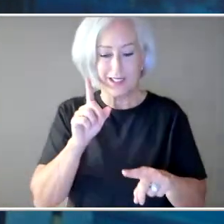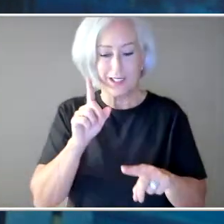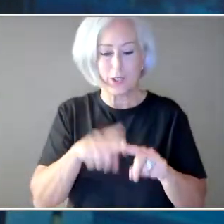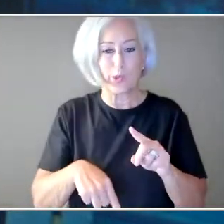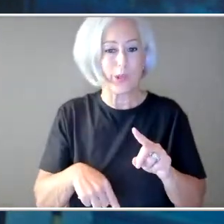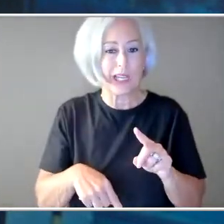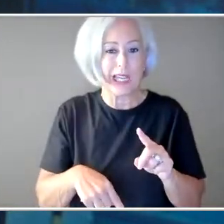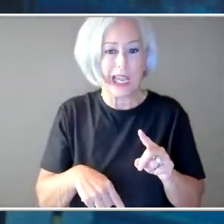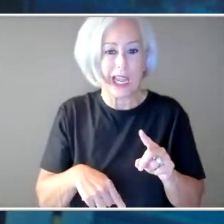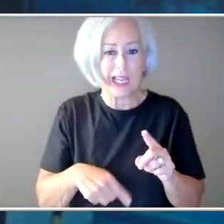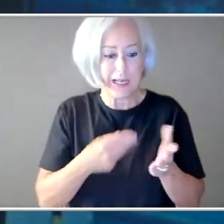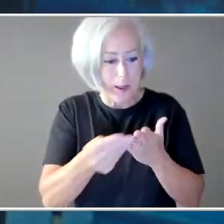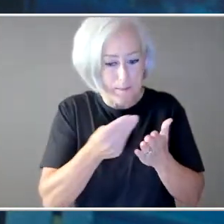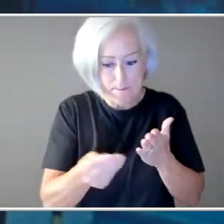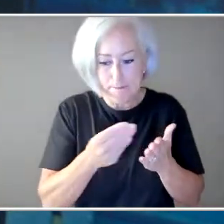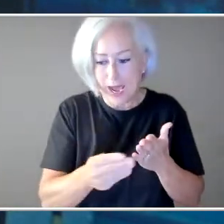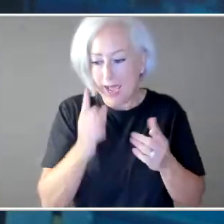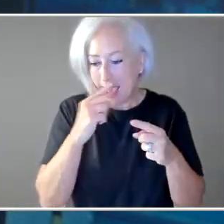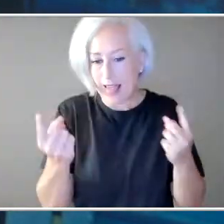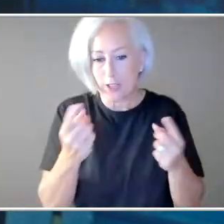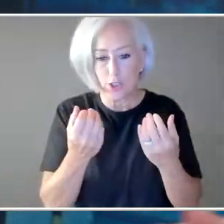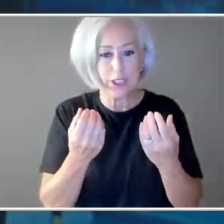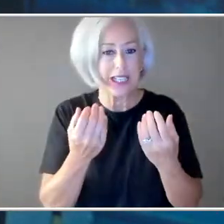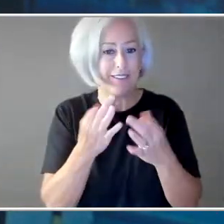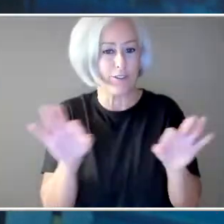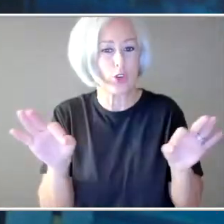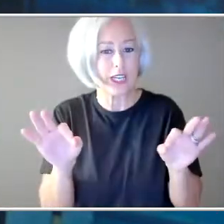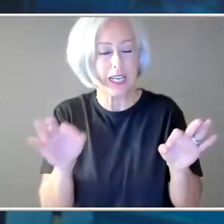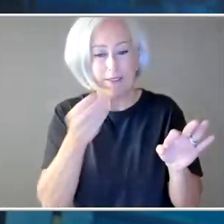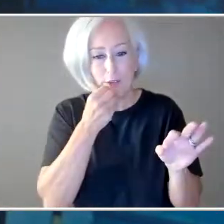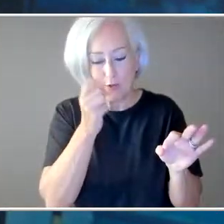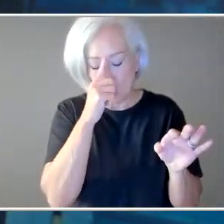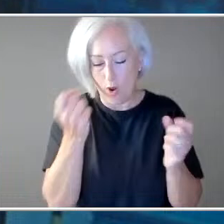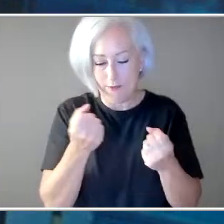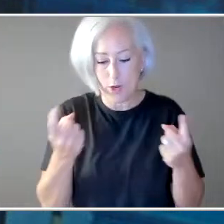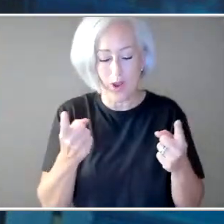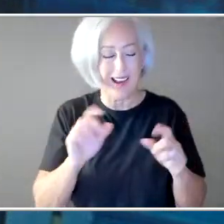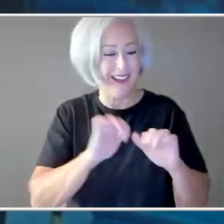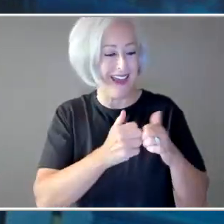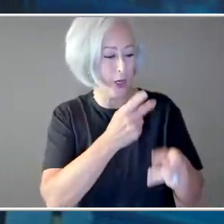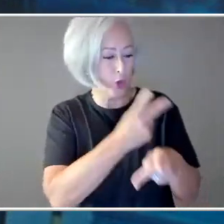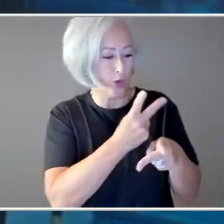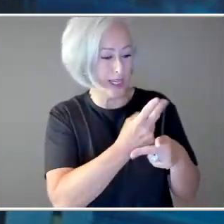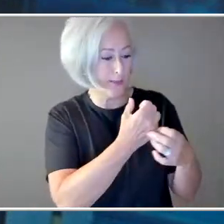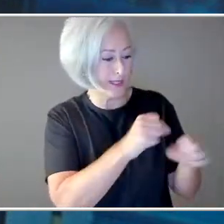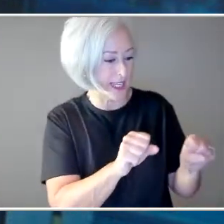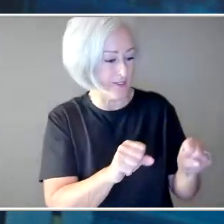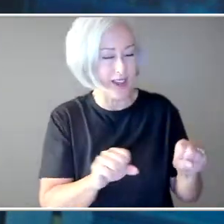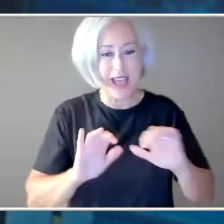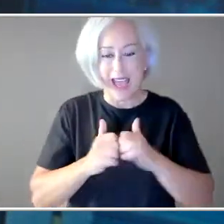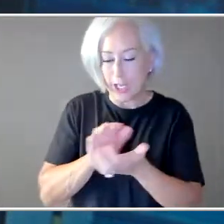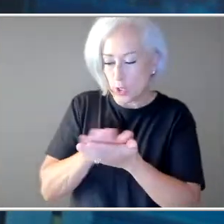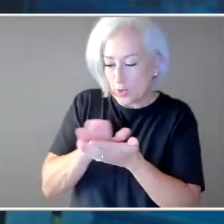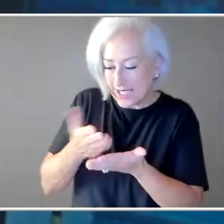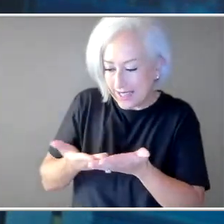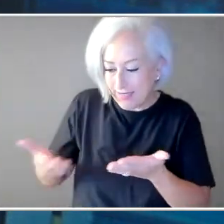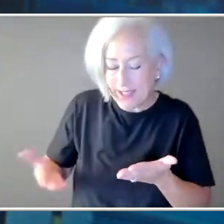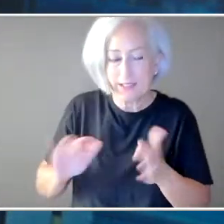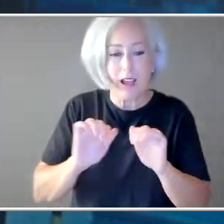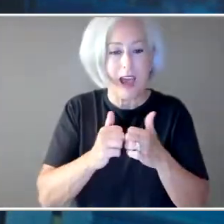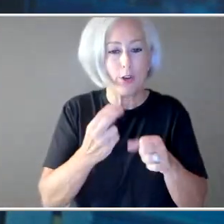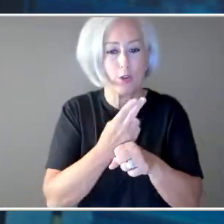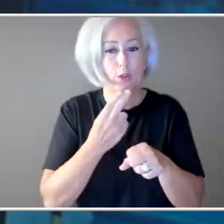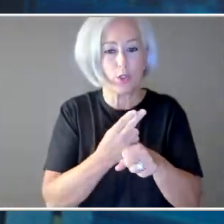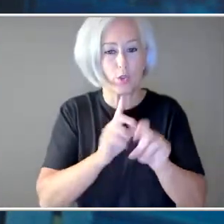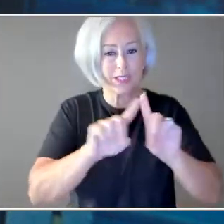for everyone. How do you keep that safe? How do you use different equipment? How do you clean the things? You know, preventing that is